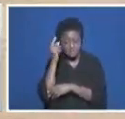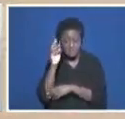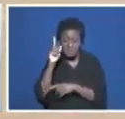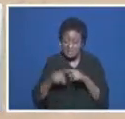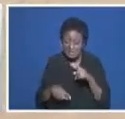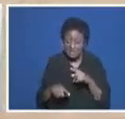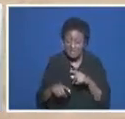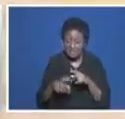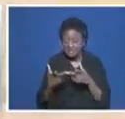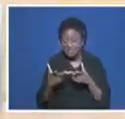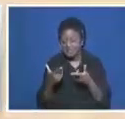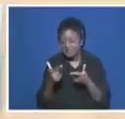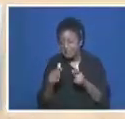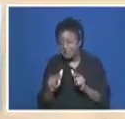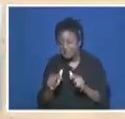not tolerate,